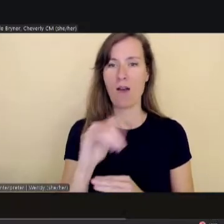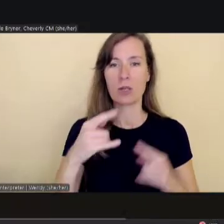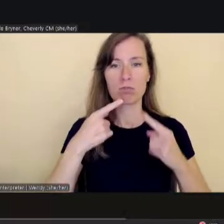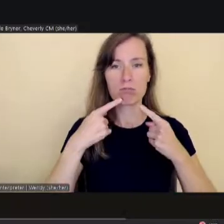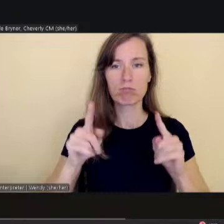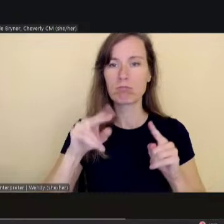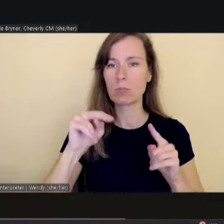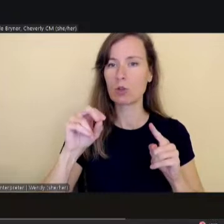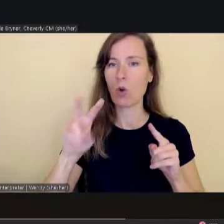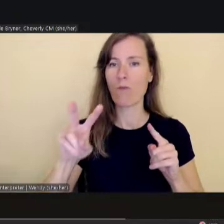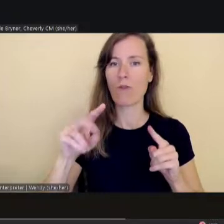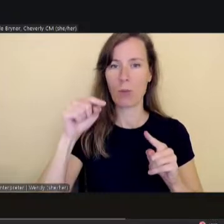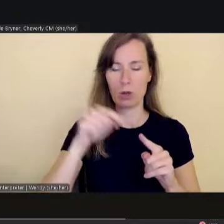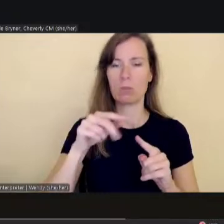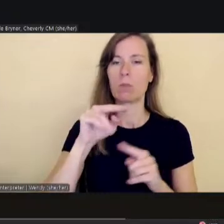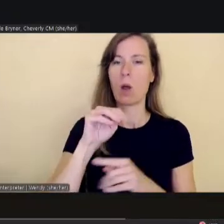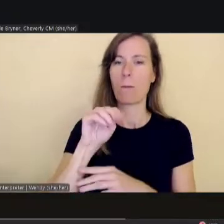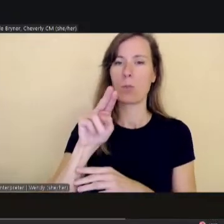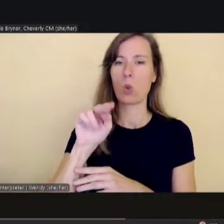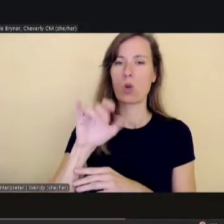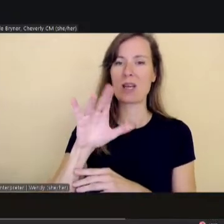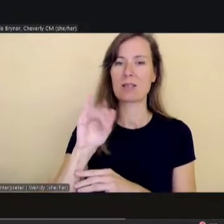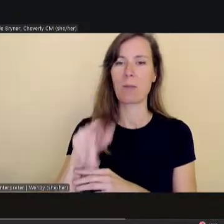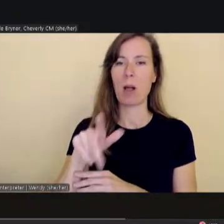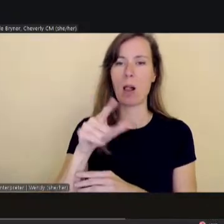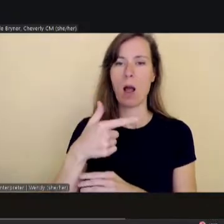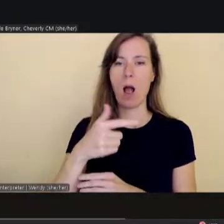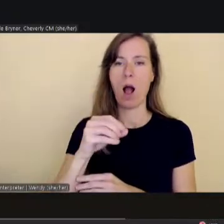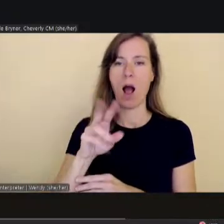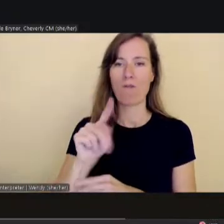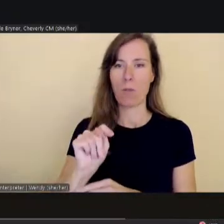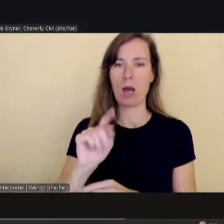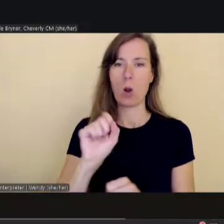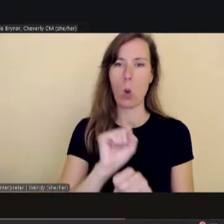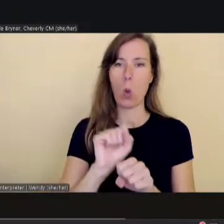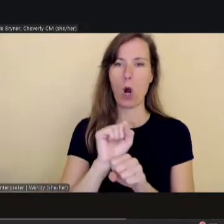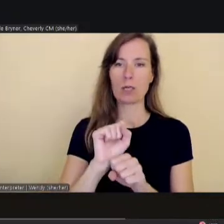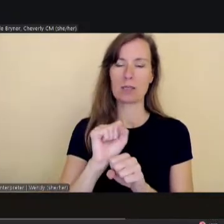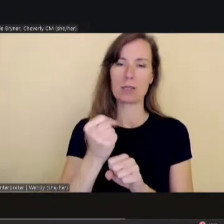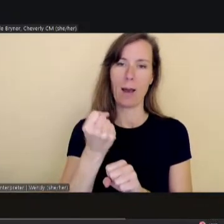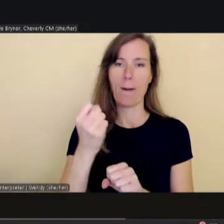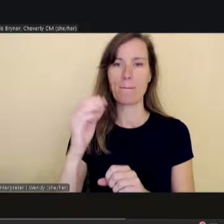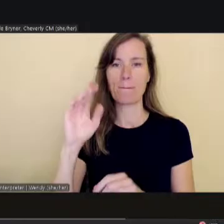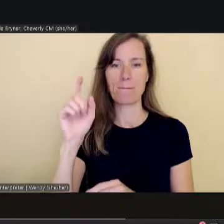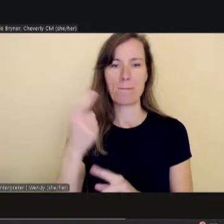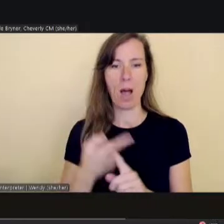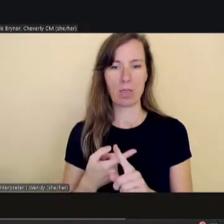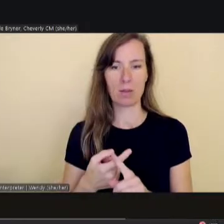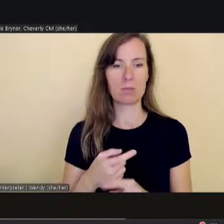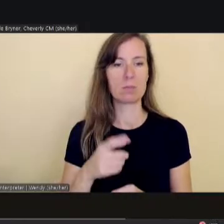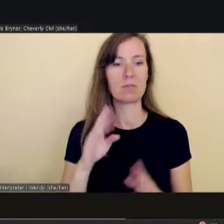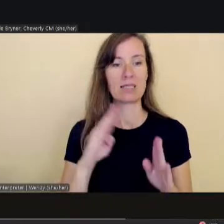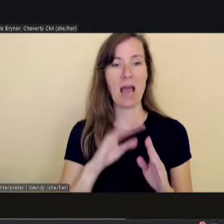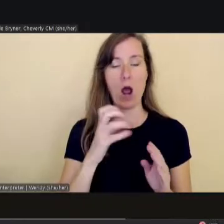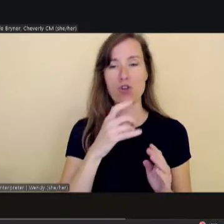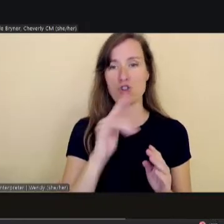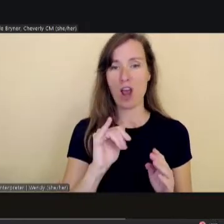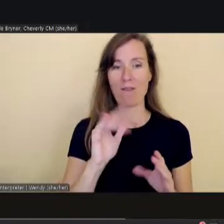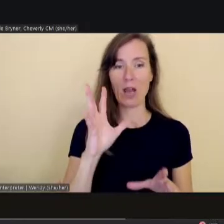Municipal Government Works Month. Whereas the Town of Cheverly was incorporated in 1913, and whereas Maryland is home